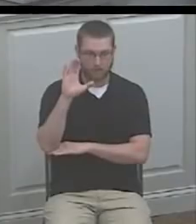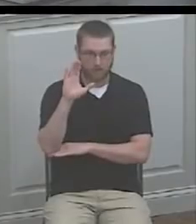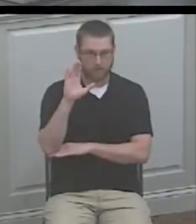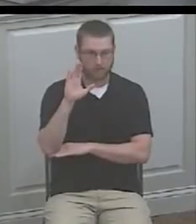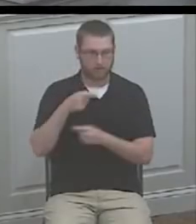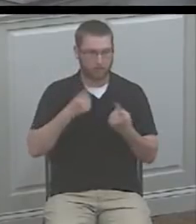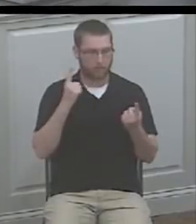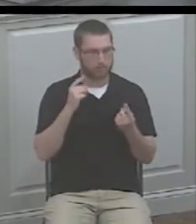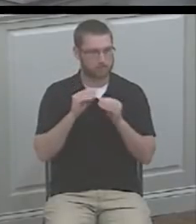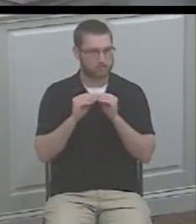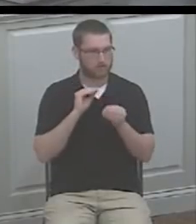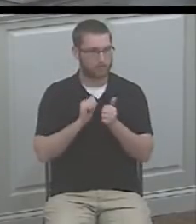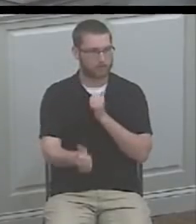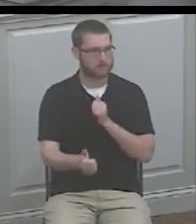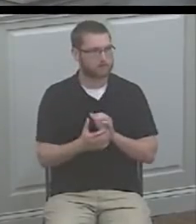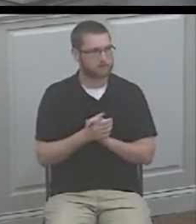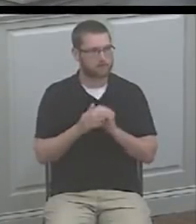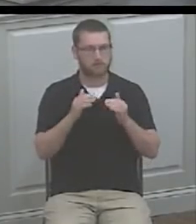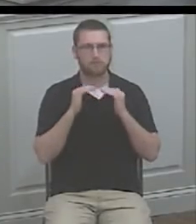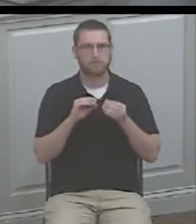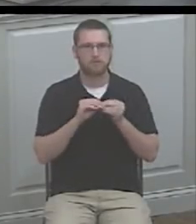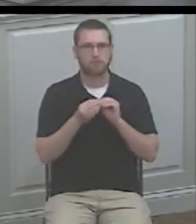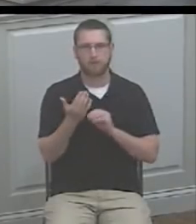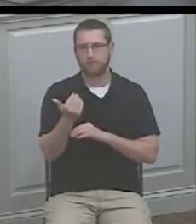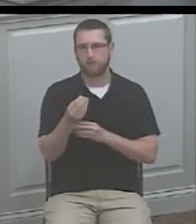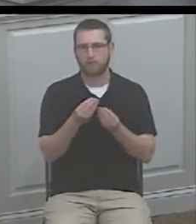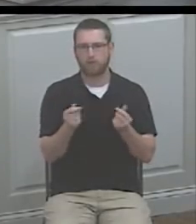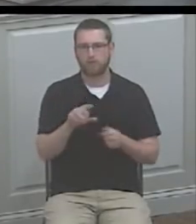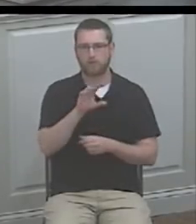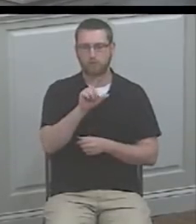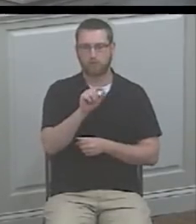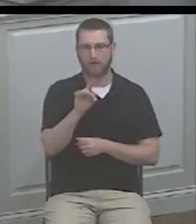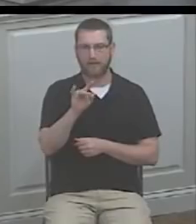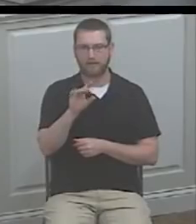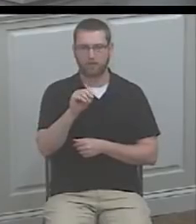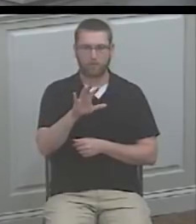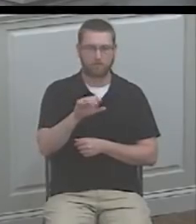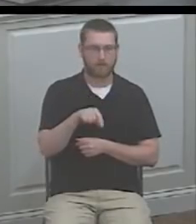like sign. Motion carries. Item 15 is Resolution